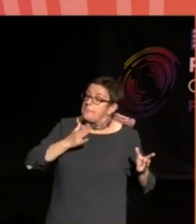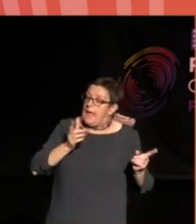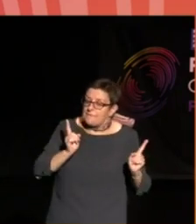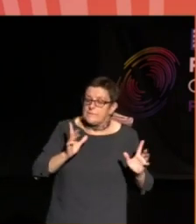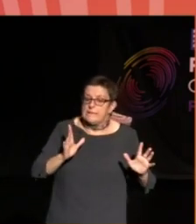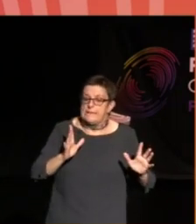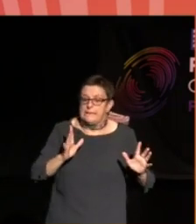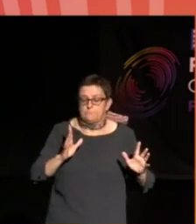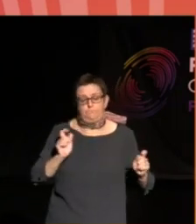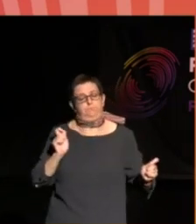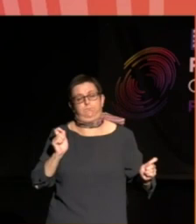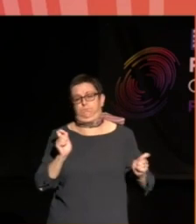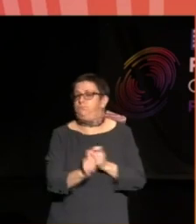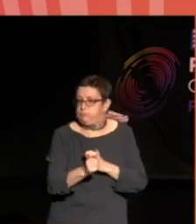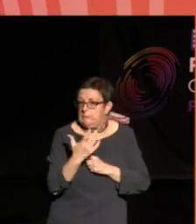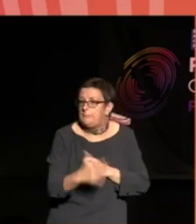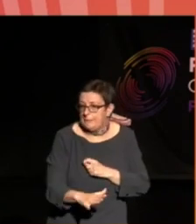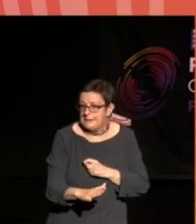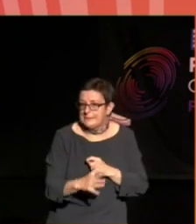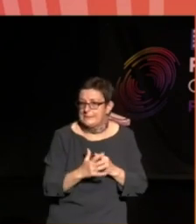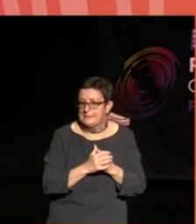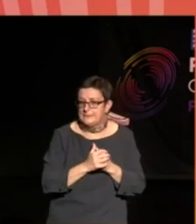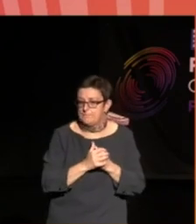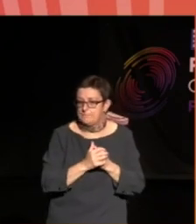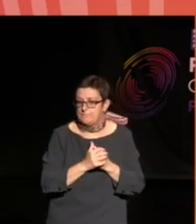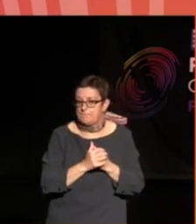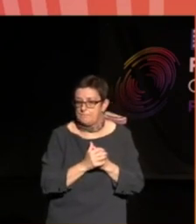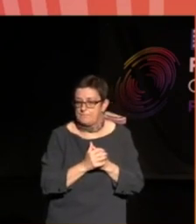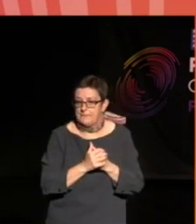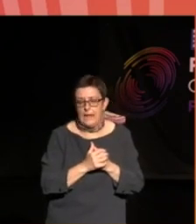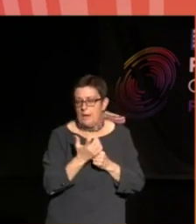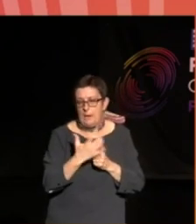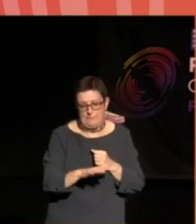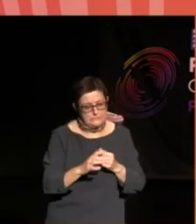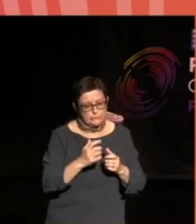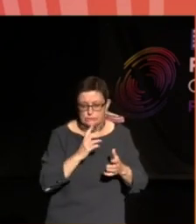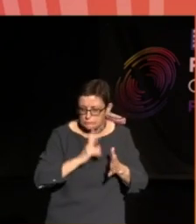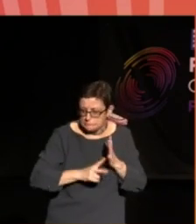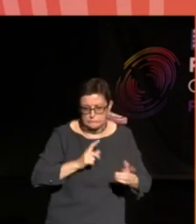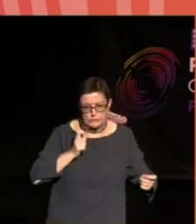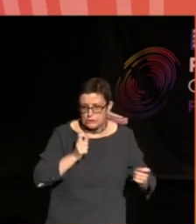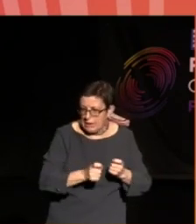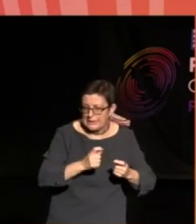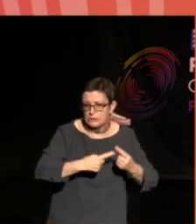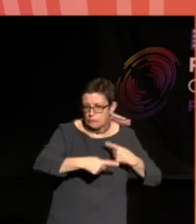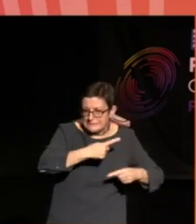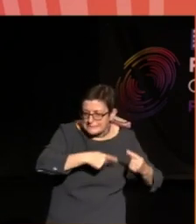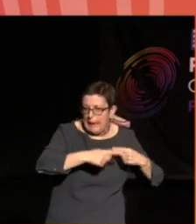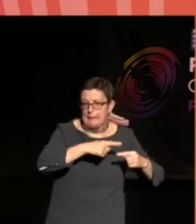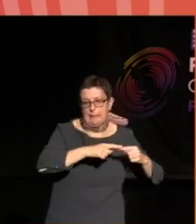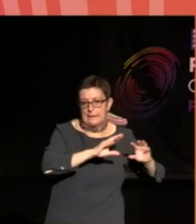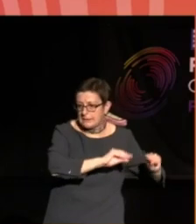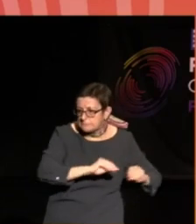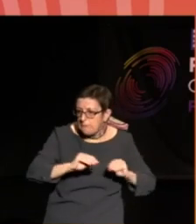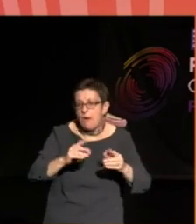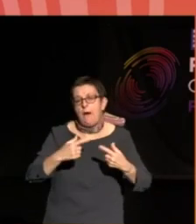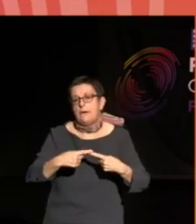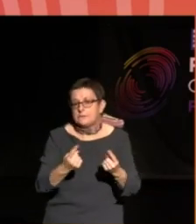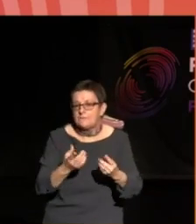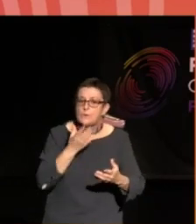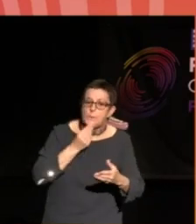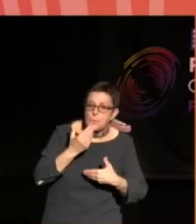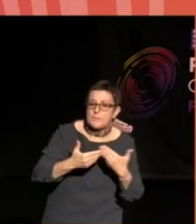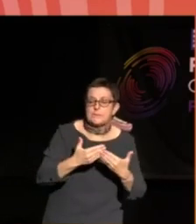or at least got rid of, you know, taken the low-hanging fruit of the landfill and recycling industry,